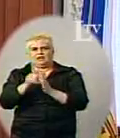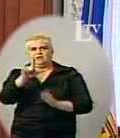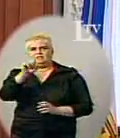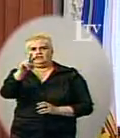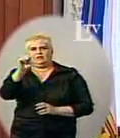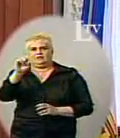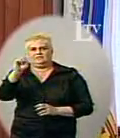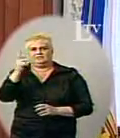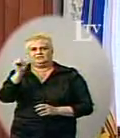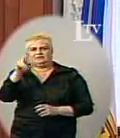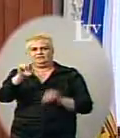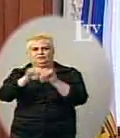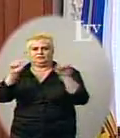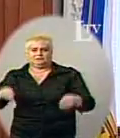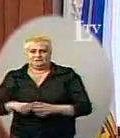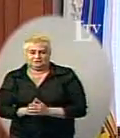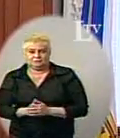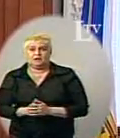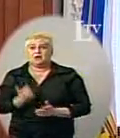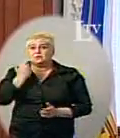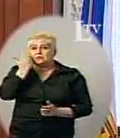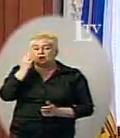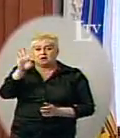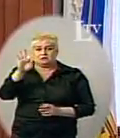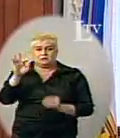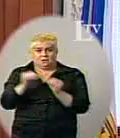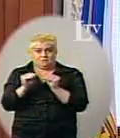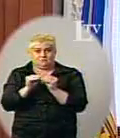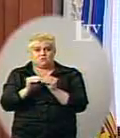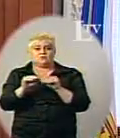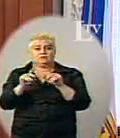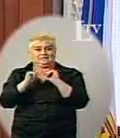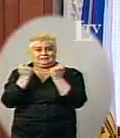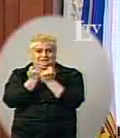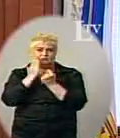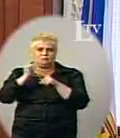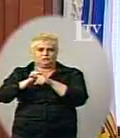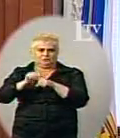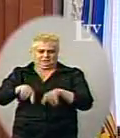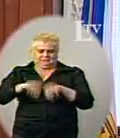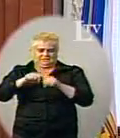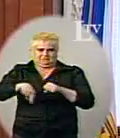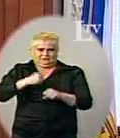9 ground search and rescue teams will be trained this year.